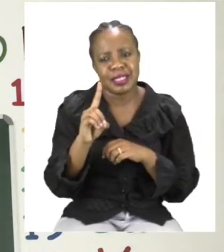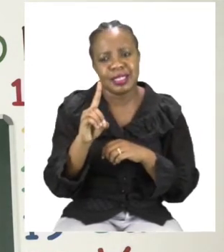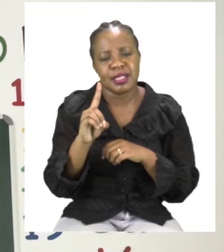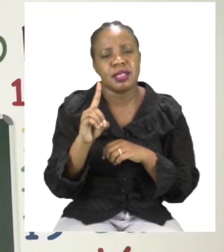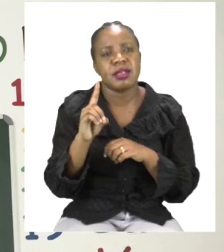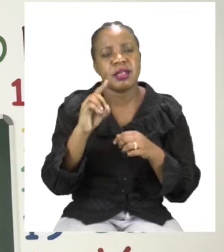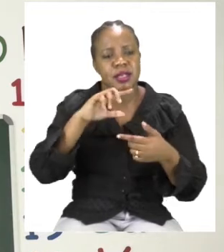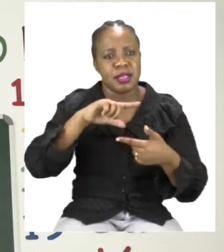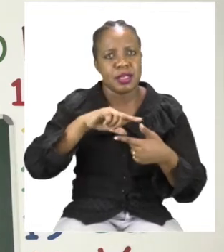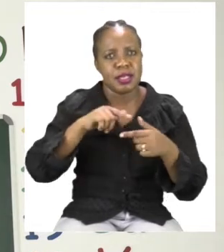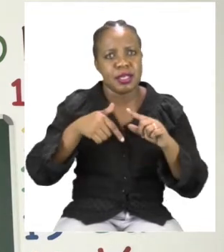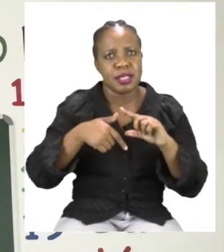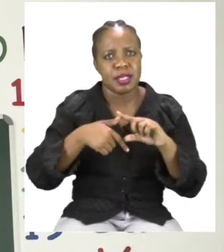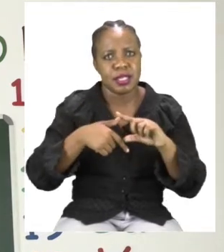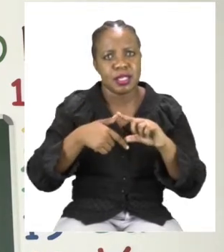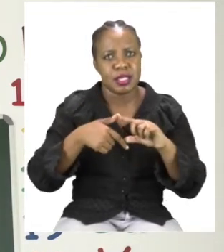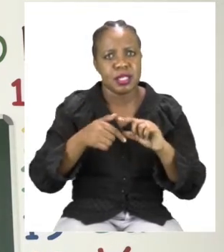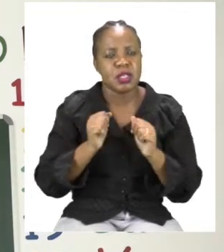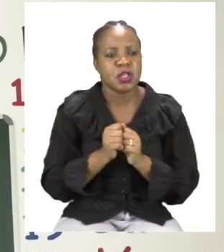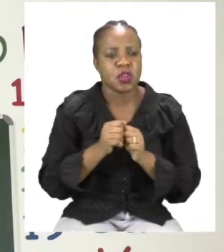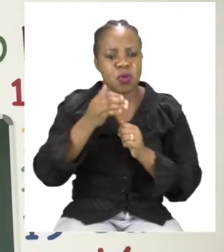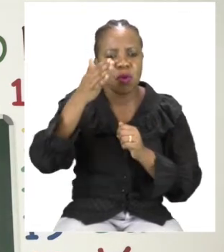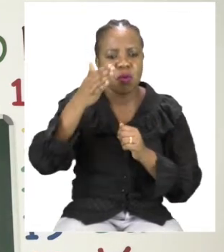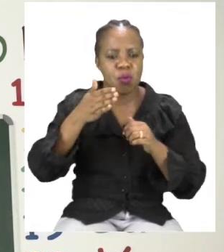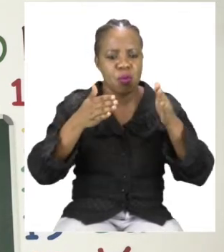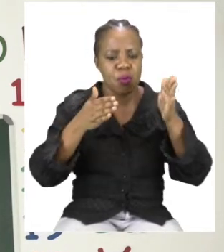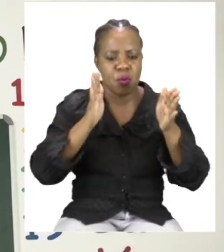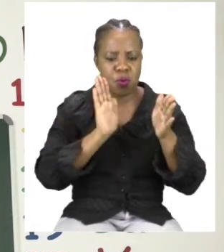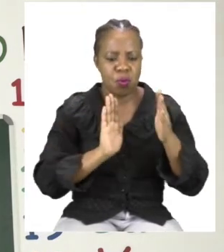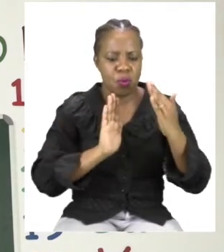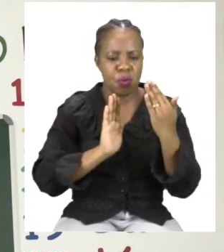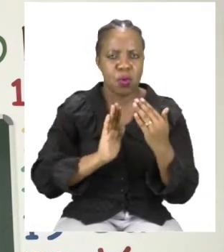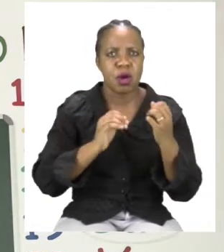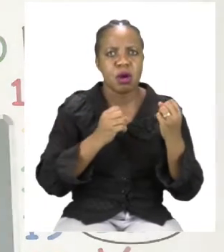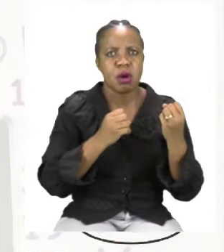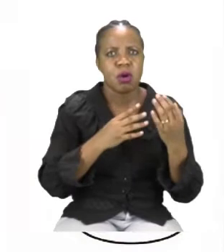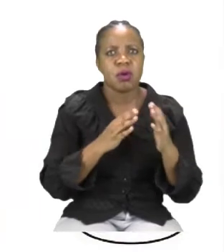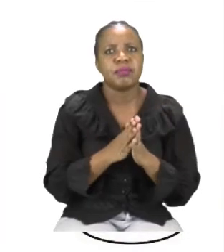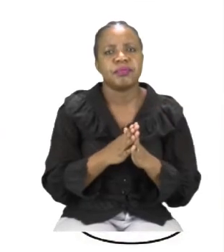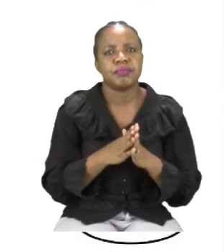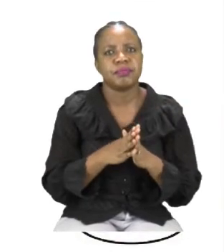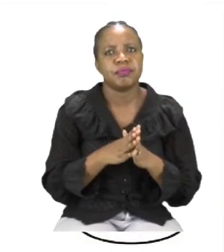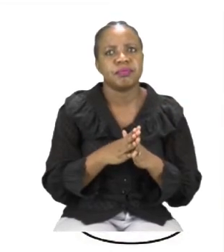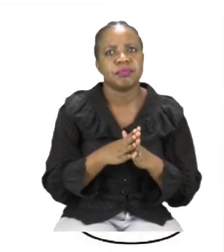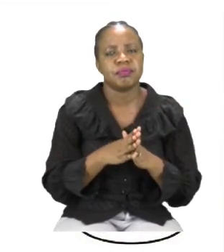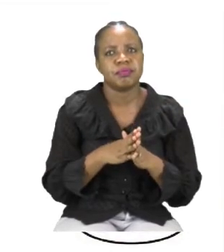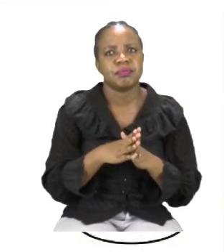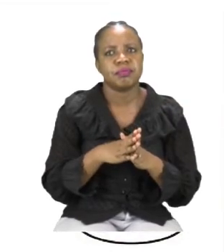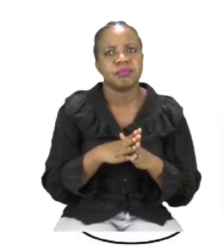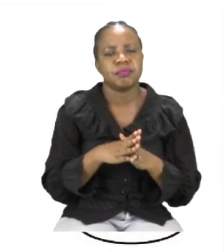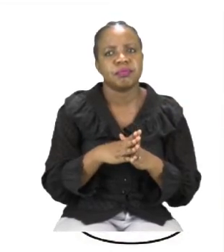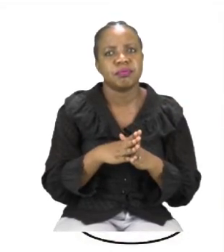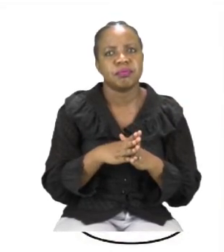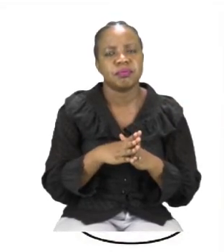the round one and the flat edge at the bottom. Let's now move on to the next shape. The next shape